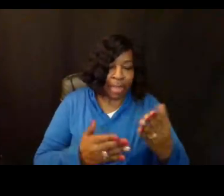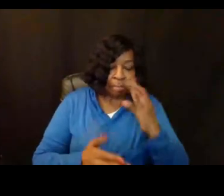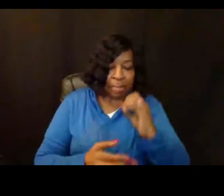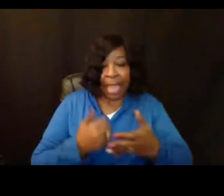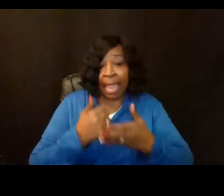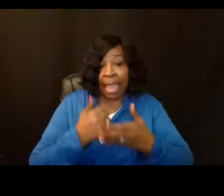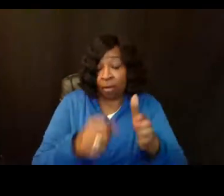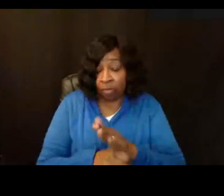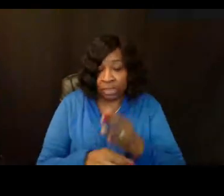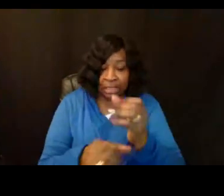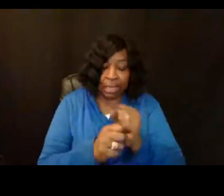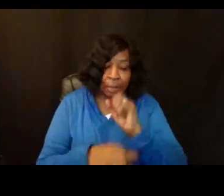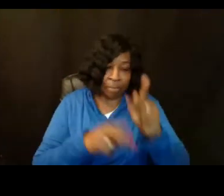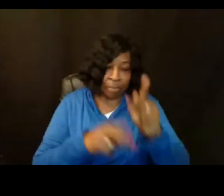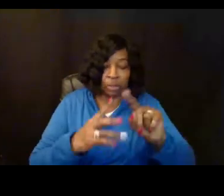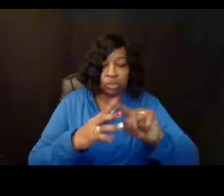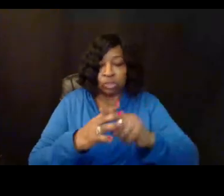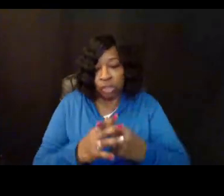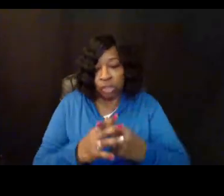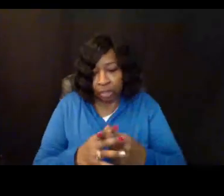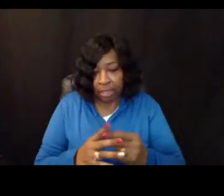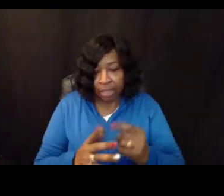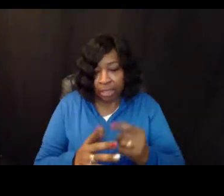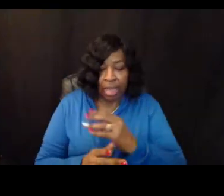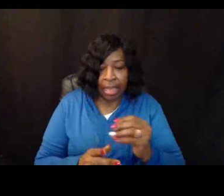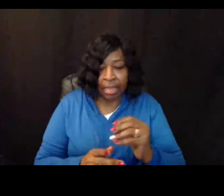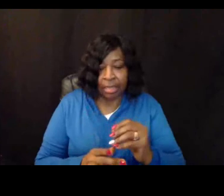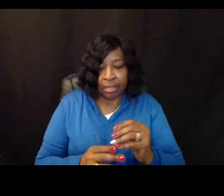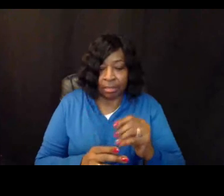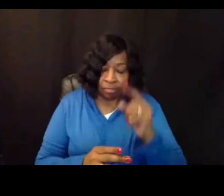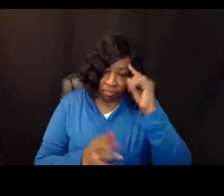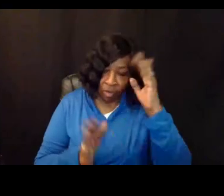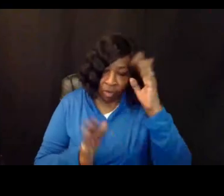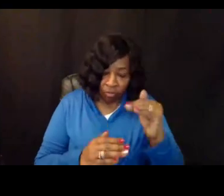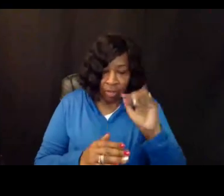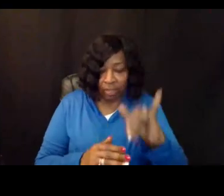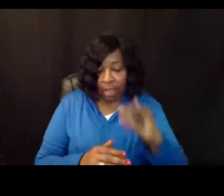very specific kind of food justice information hopefully coming soon.